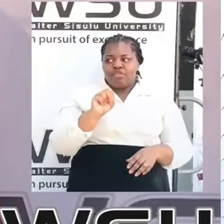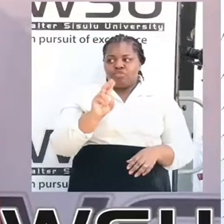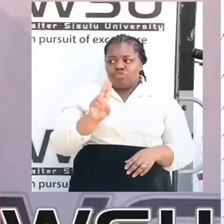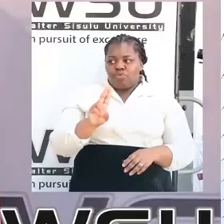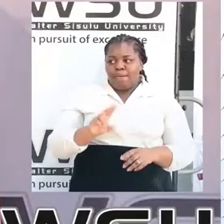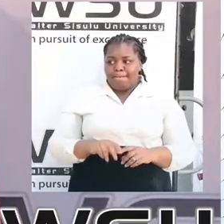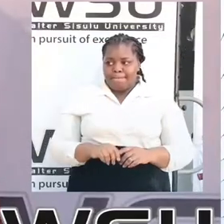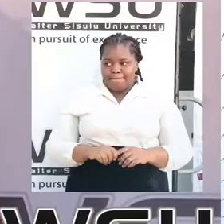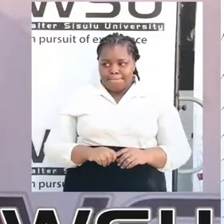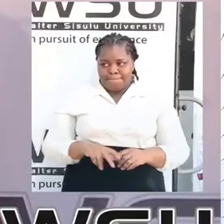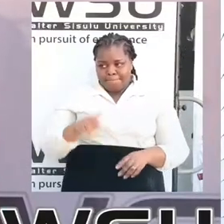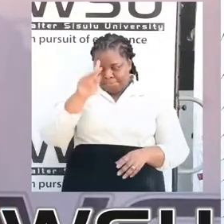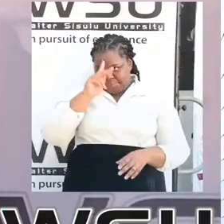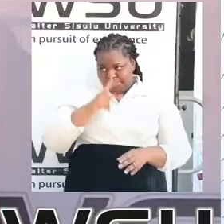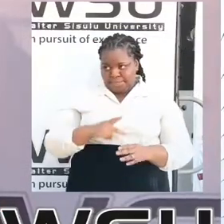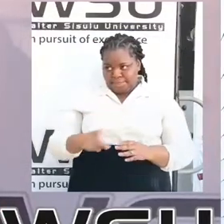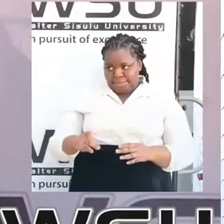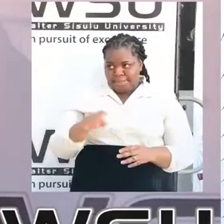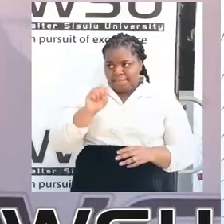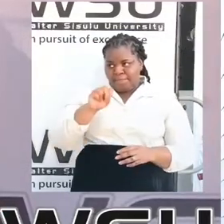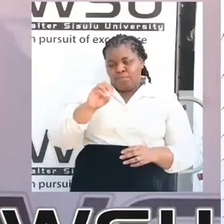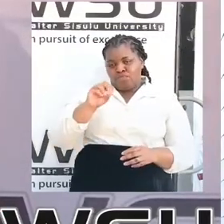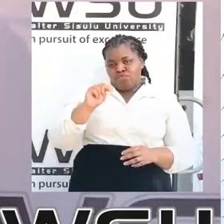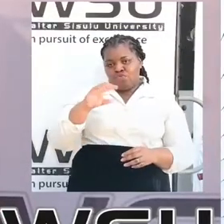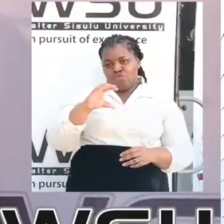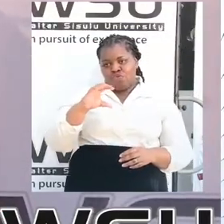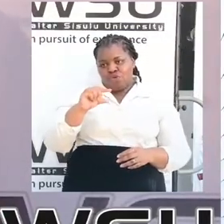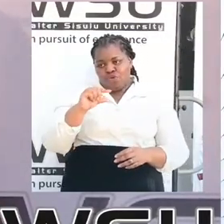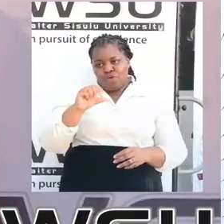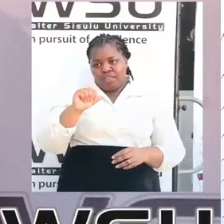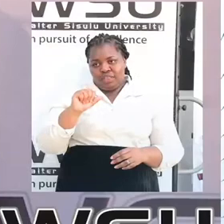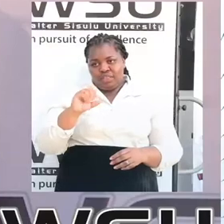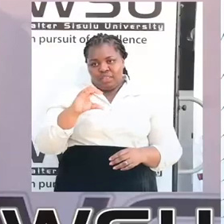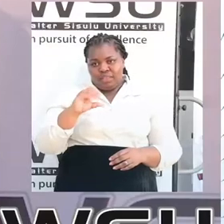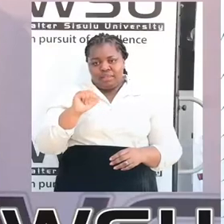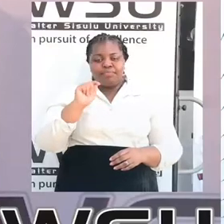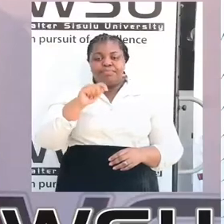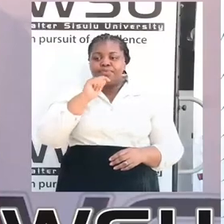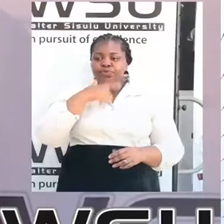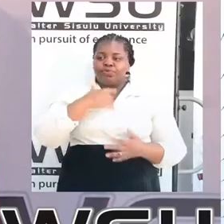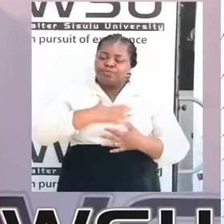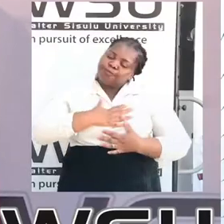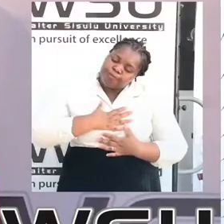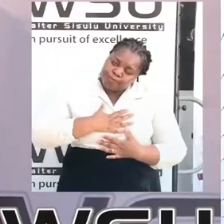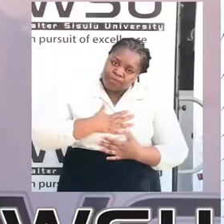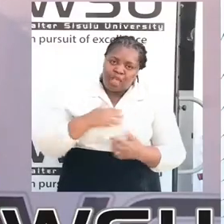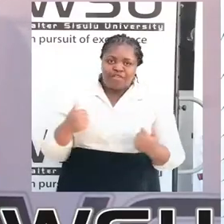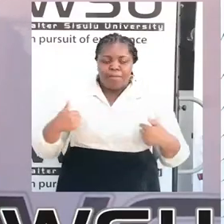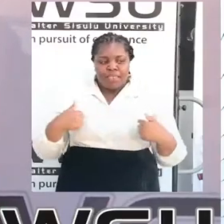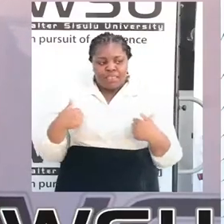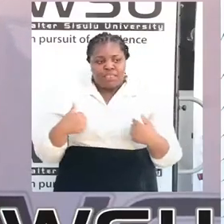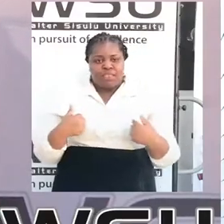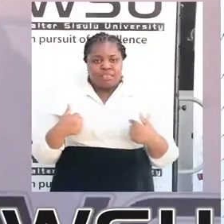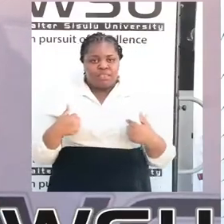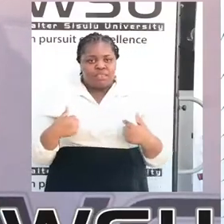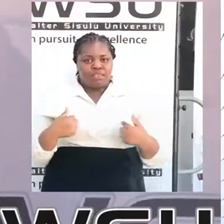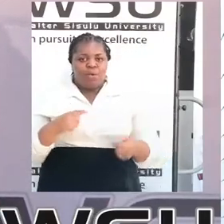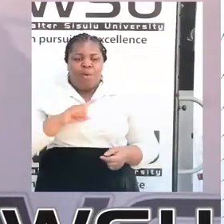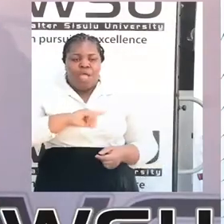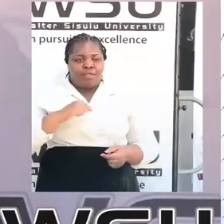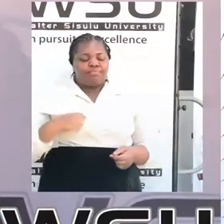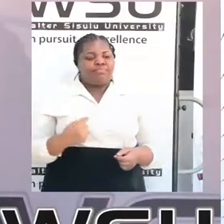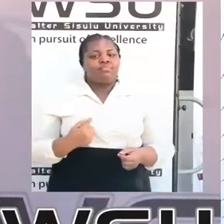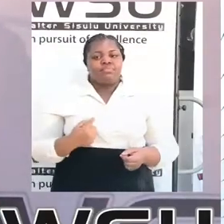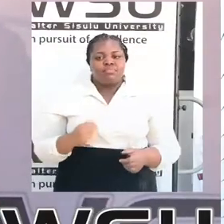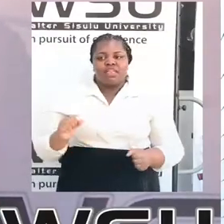University, Professor Rushila Songa, it is indeed for me an honor to render